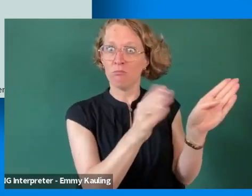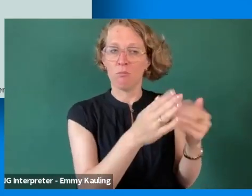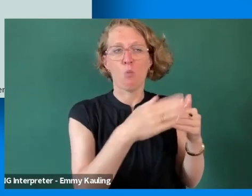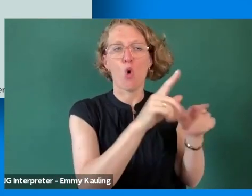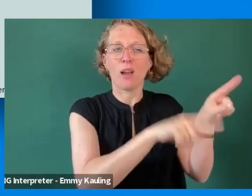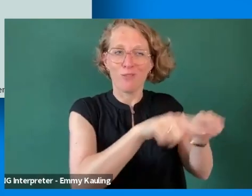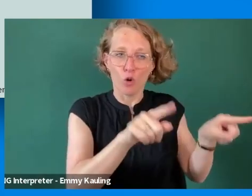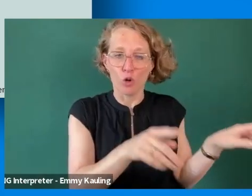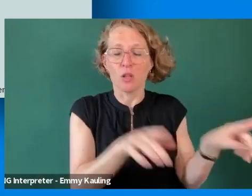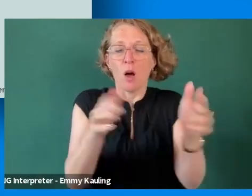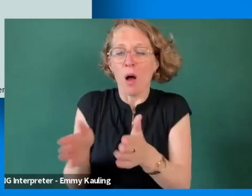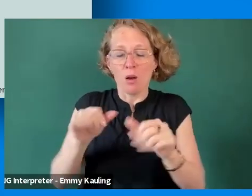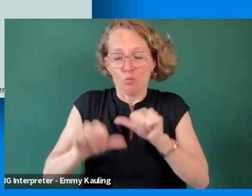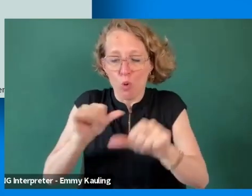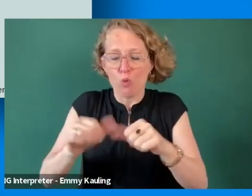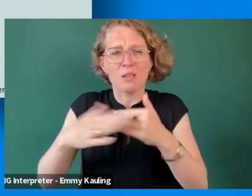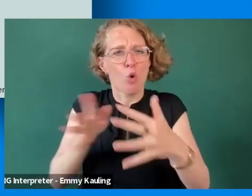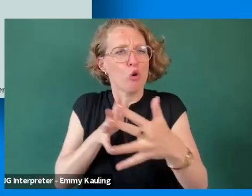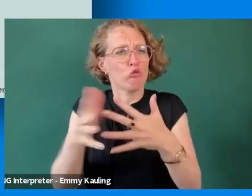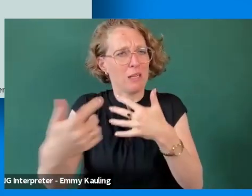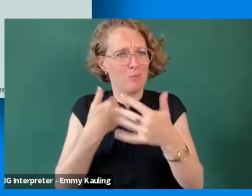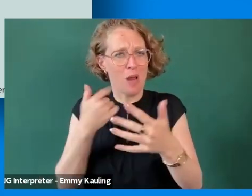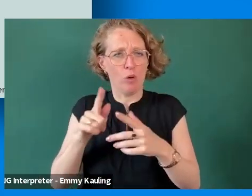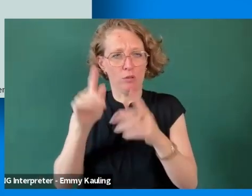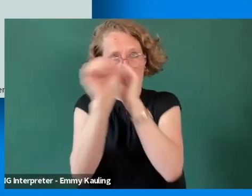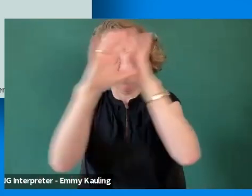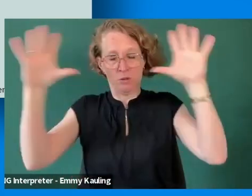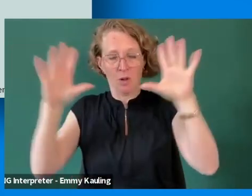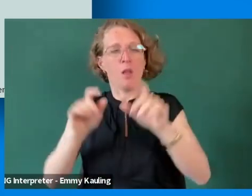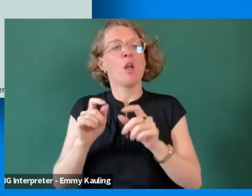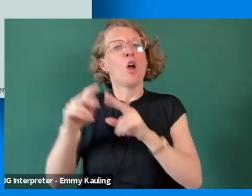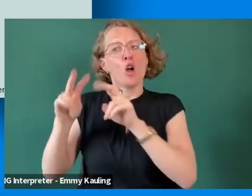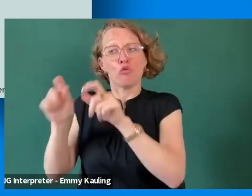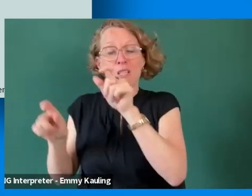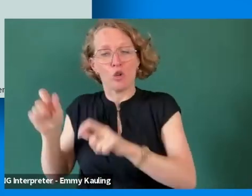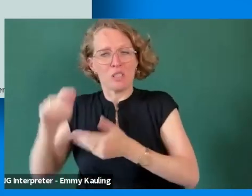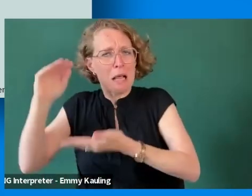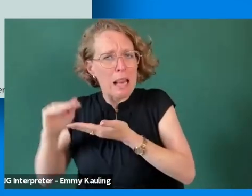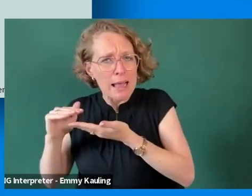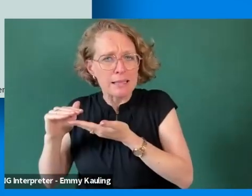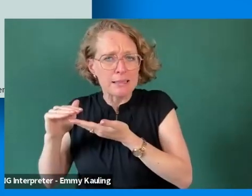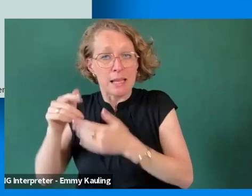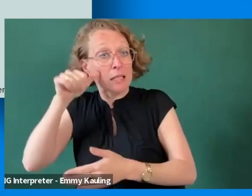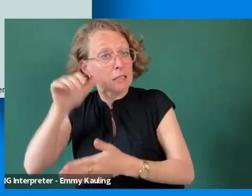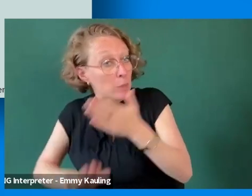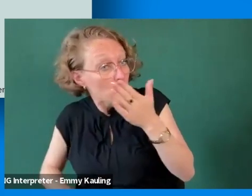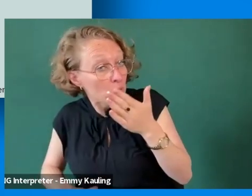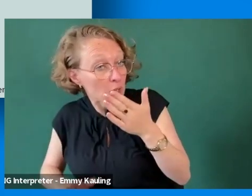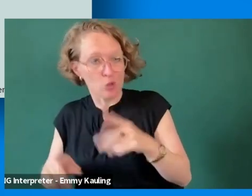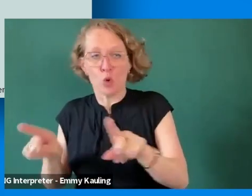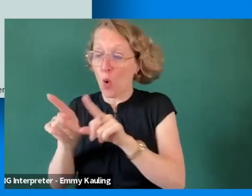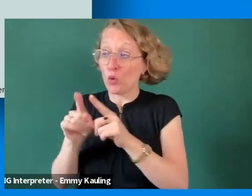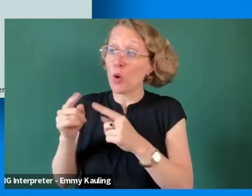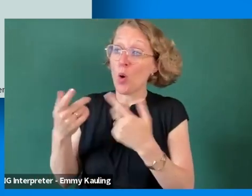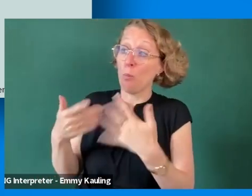making the process more transparent, which means that researchers with less experience are invited